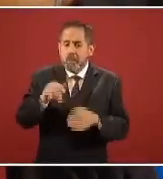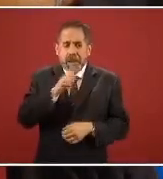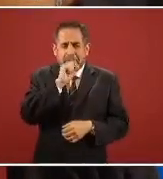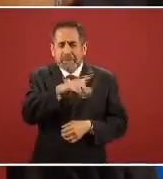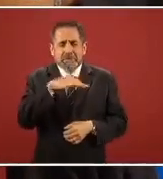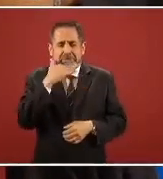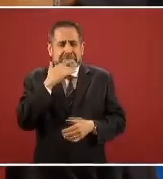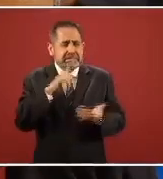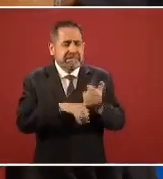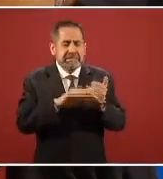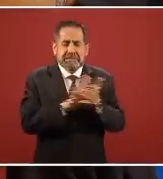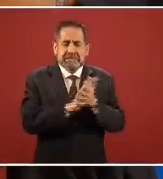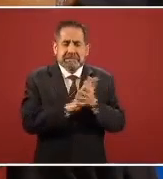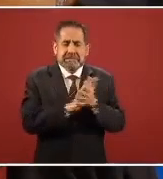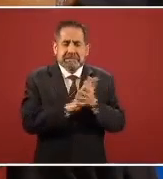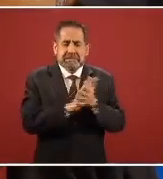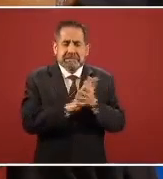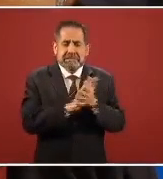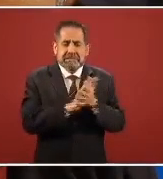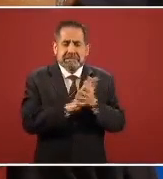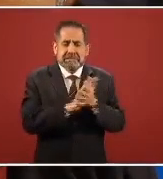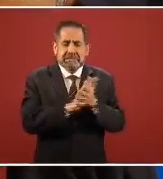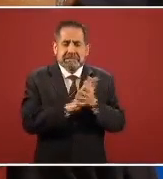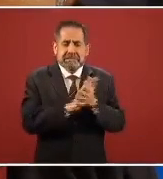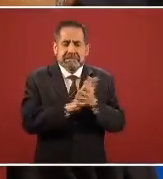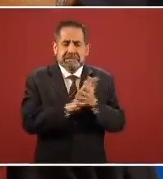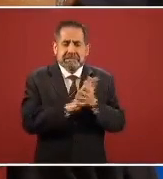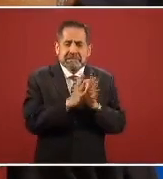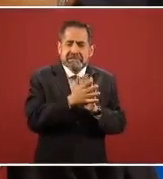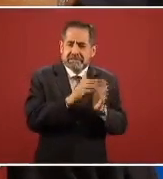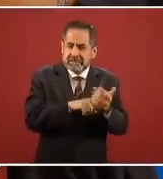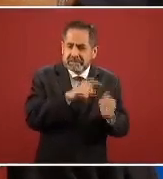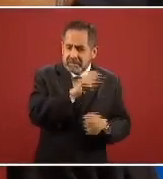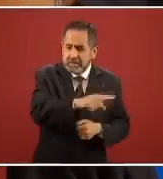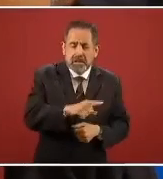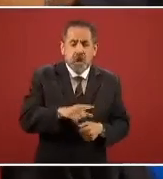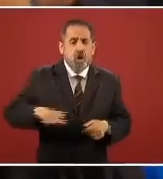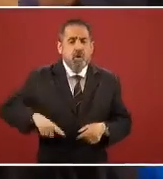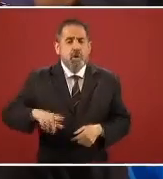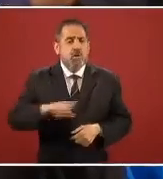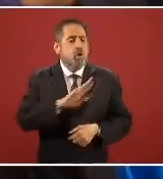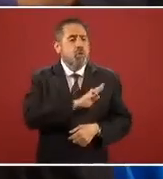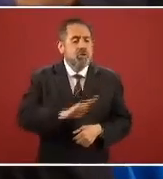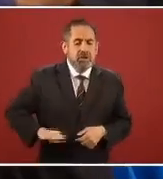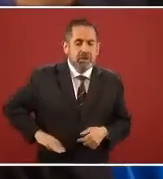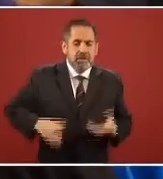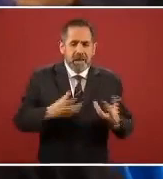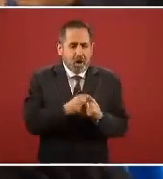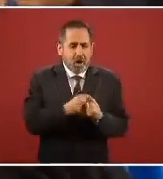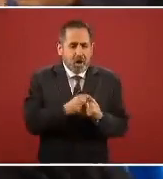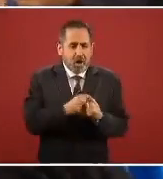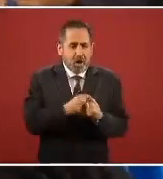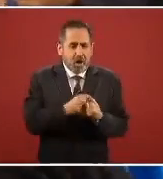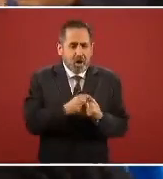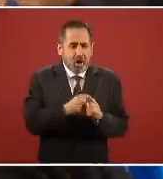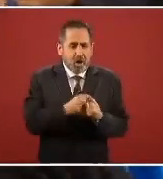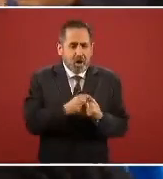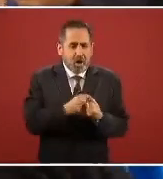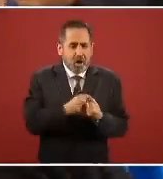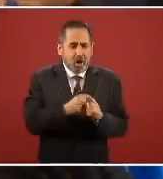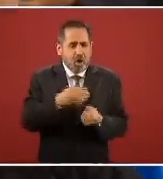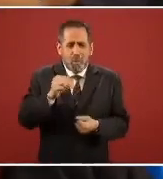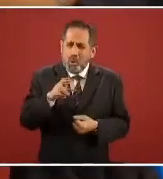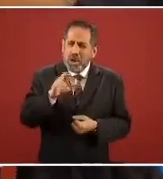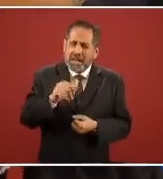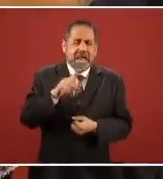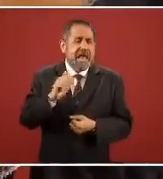los gobiernos municipales. And in the municipal government. De expadrecistas de Morena. O sea, that belong to the Morena